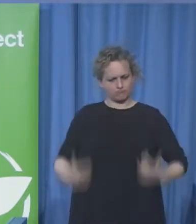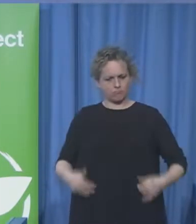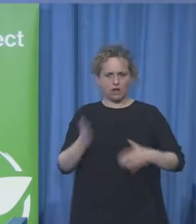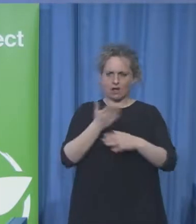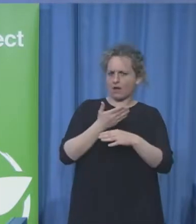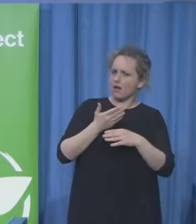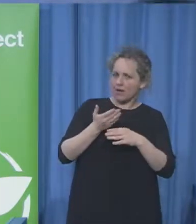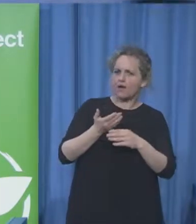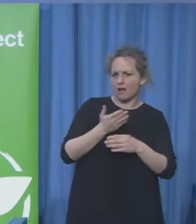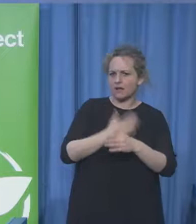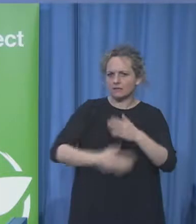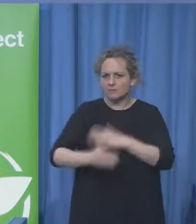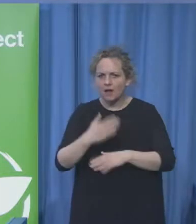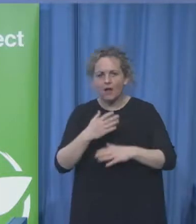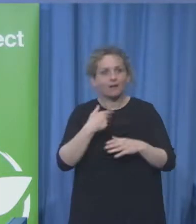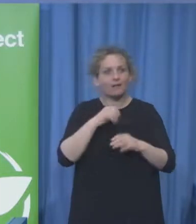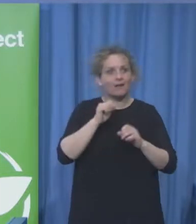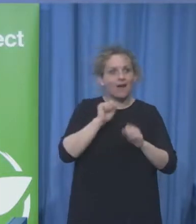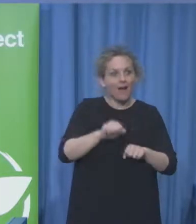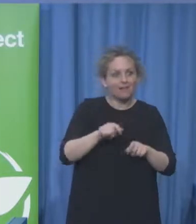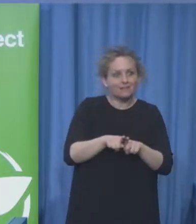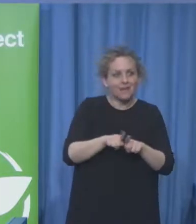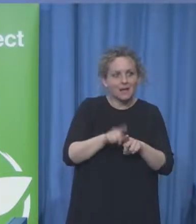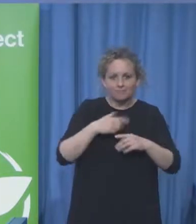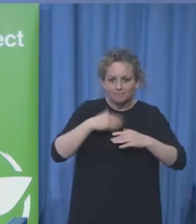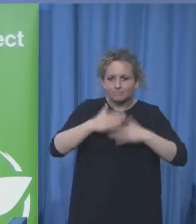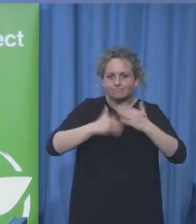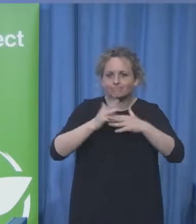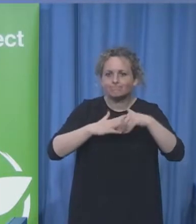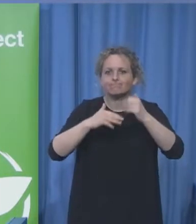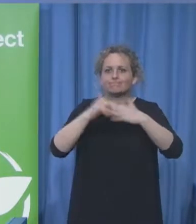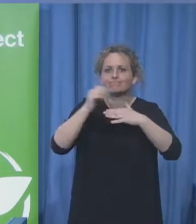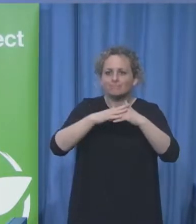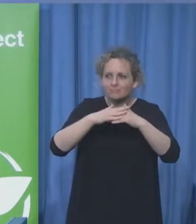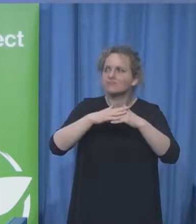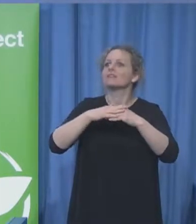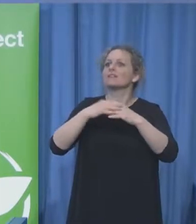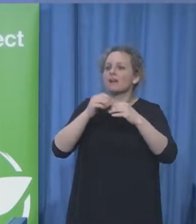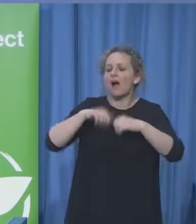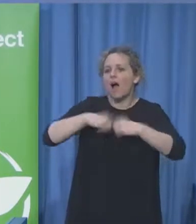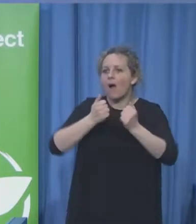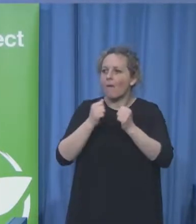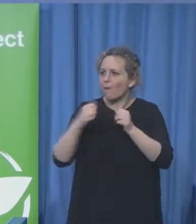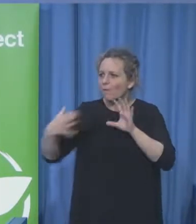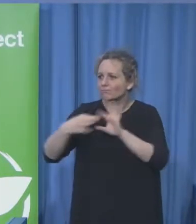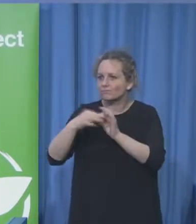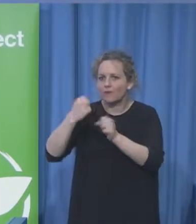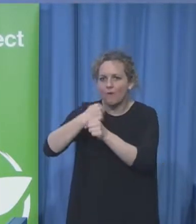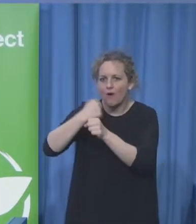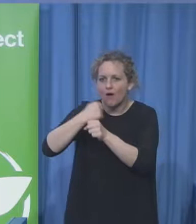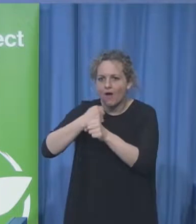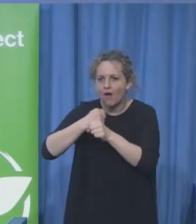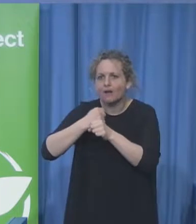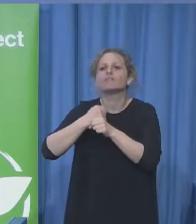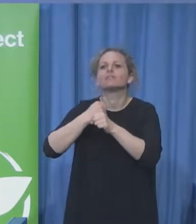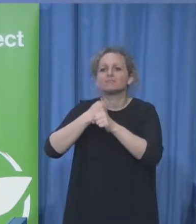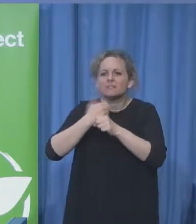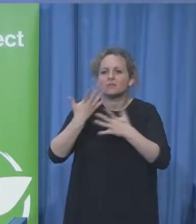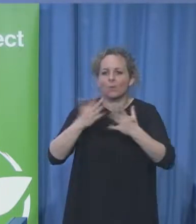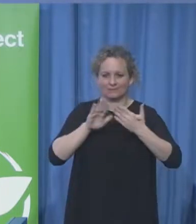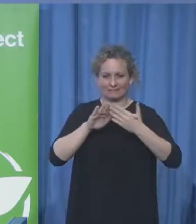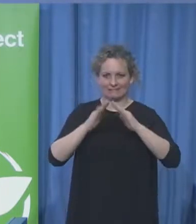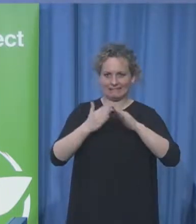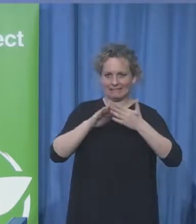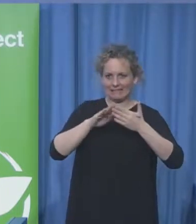design work together. The DIU networks really worked together over the course of 6 months